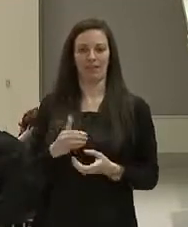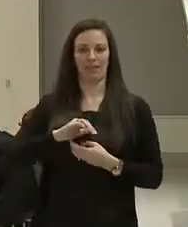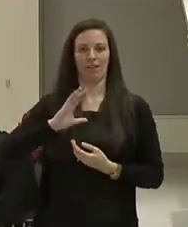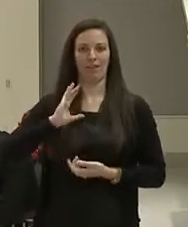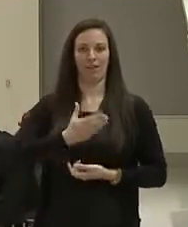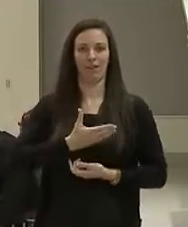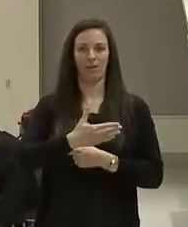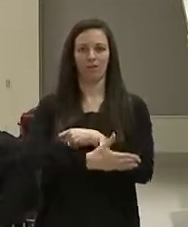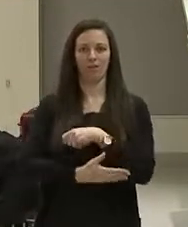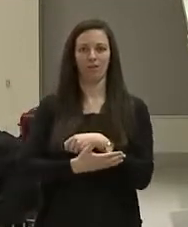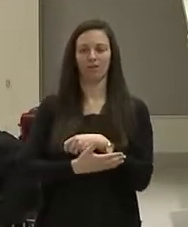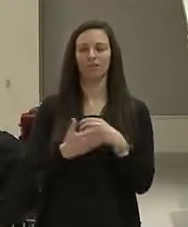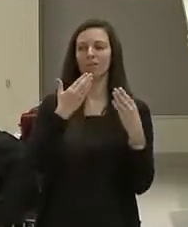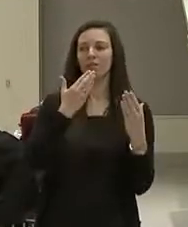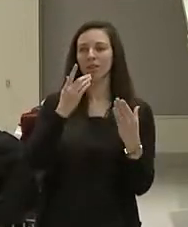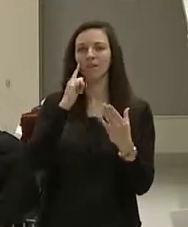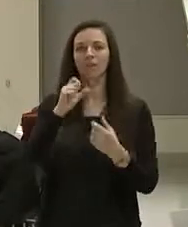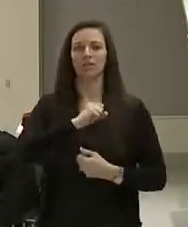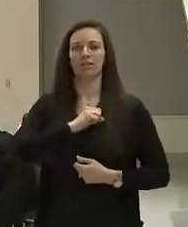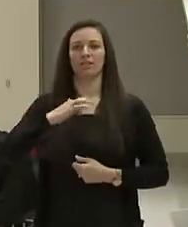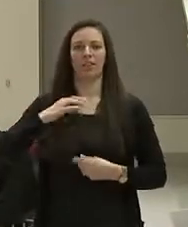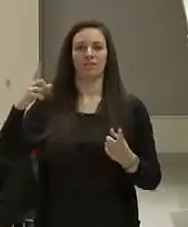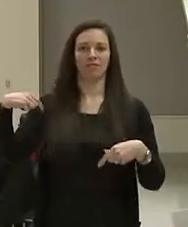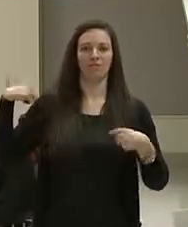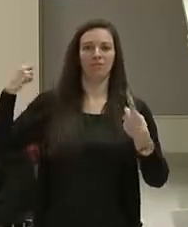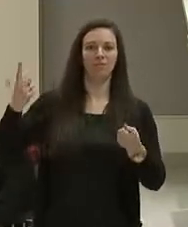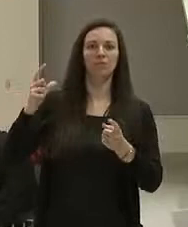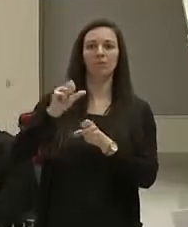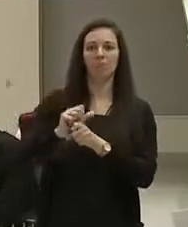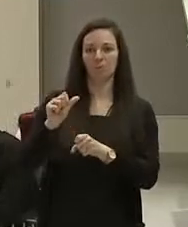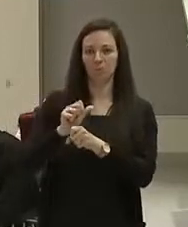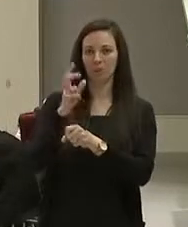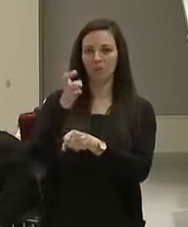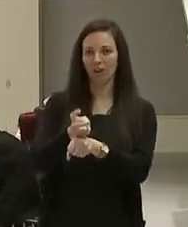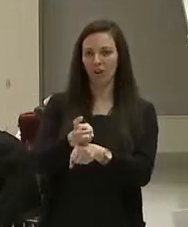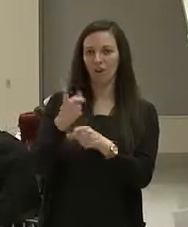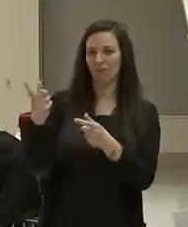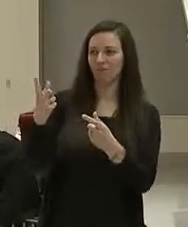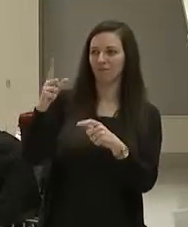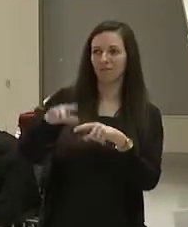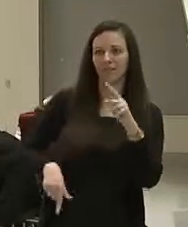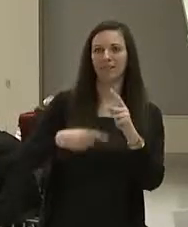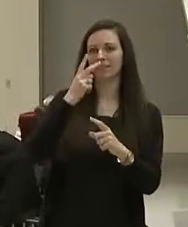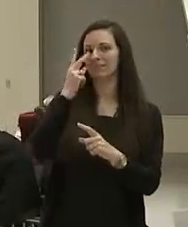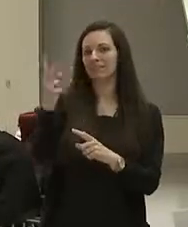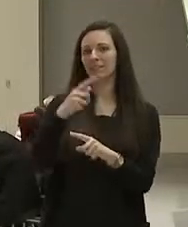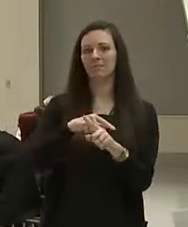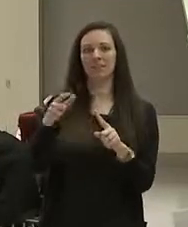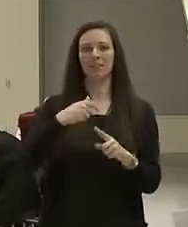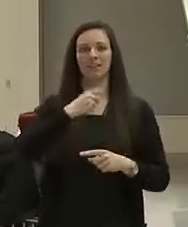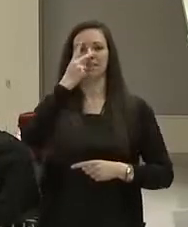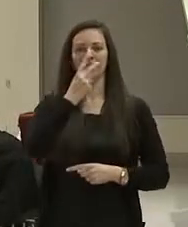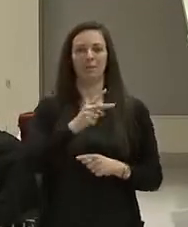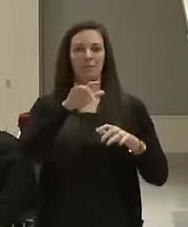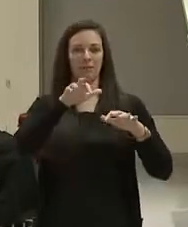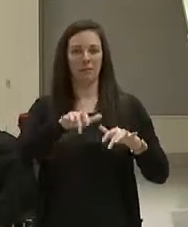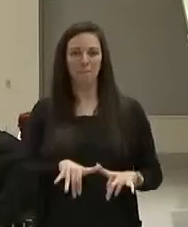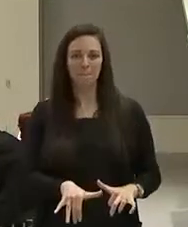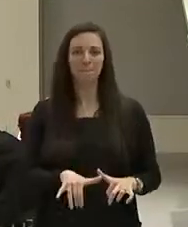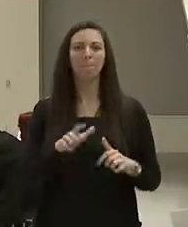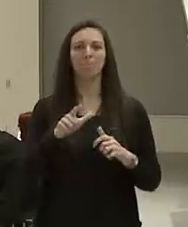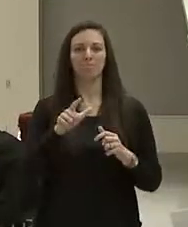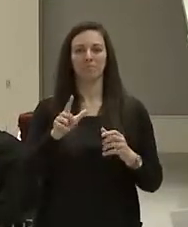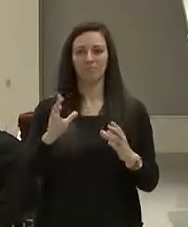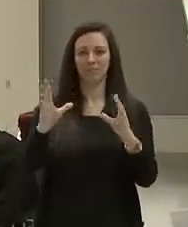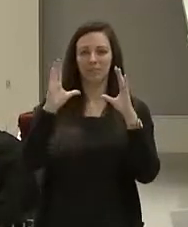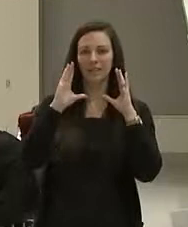have worked very hard. They've been over on the side, out of view, but I've seen them typing away and paying very close